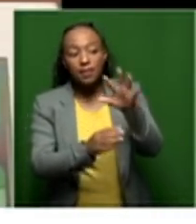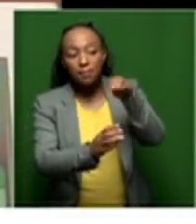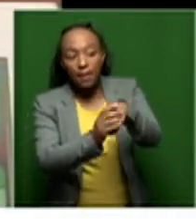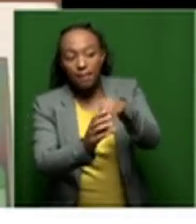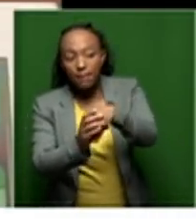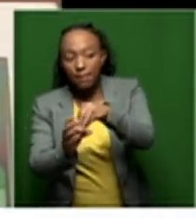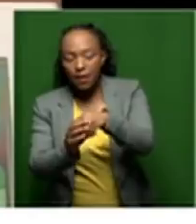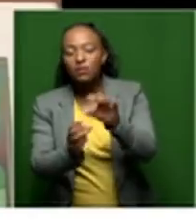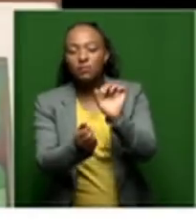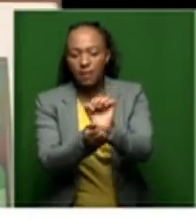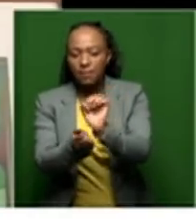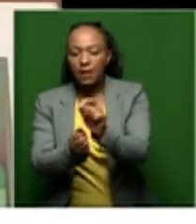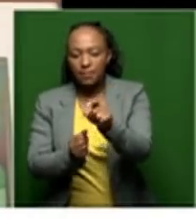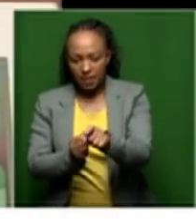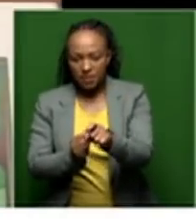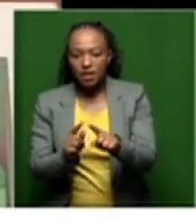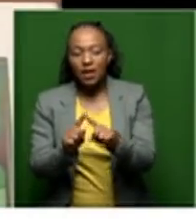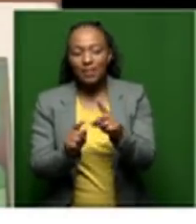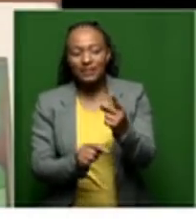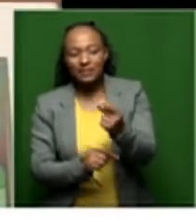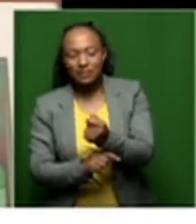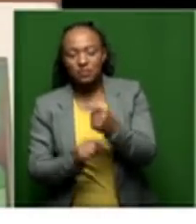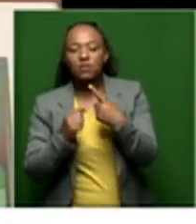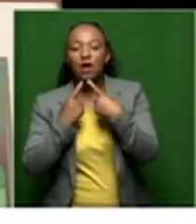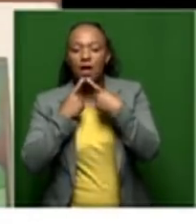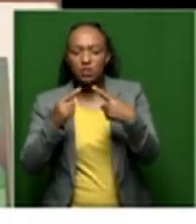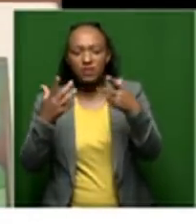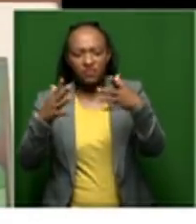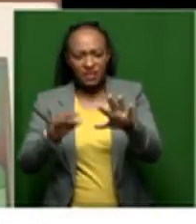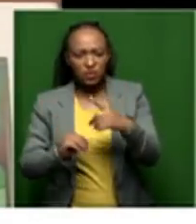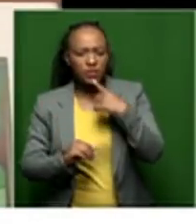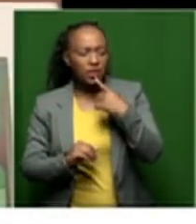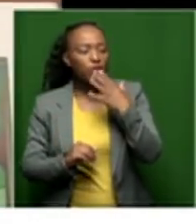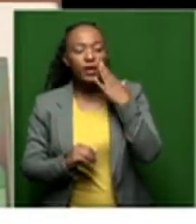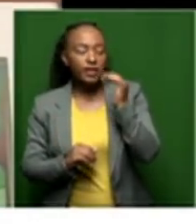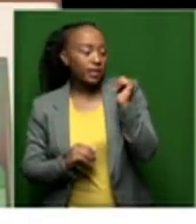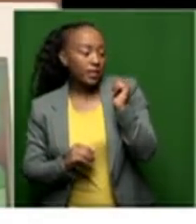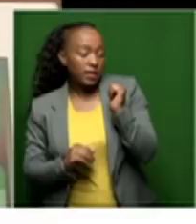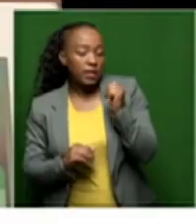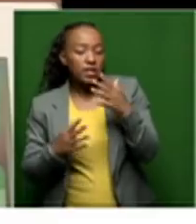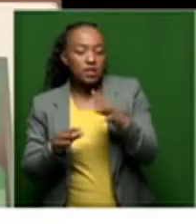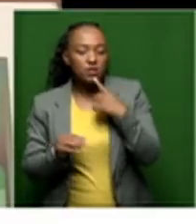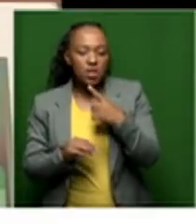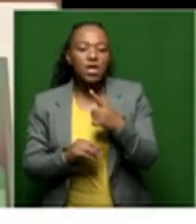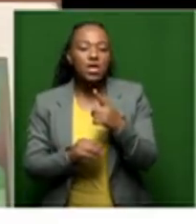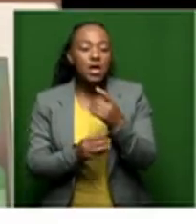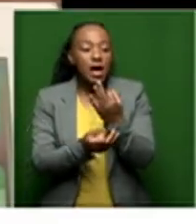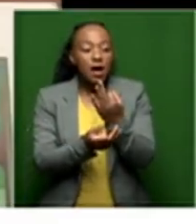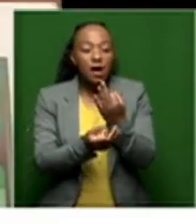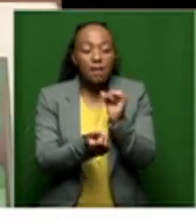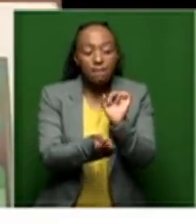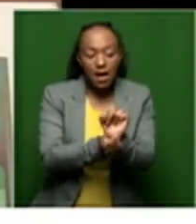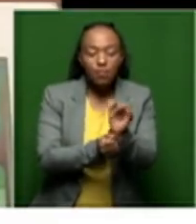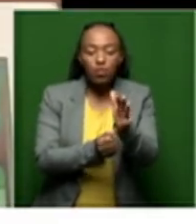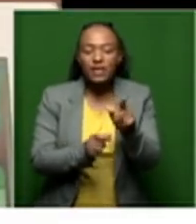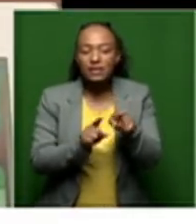arrested, one must say it is a bit unfortunate that the announcement was made yesterday that an arrest would be made and when it would be made. I